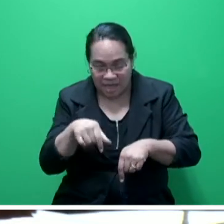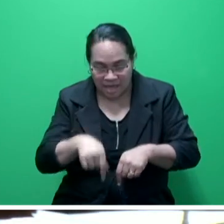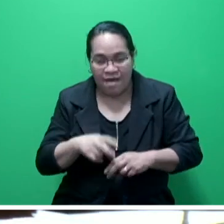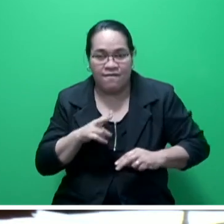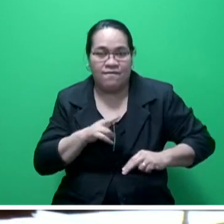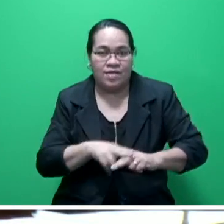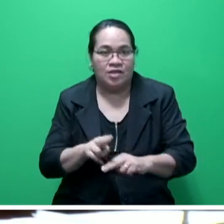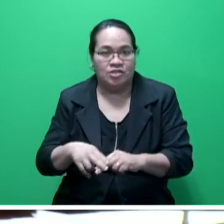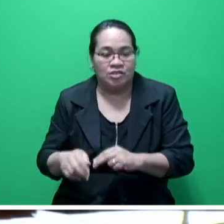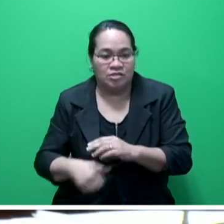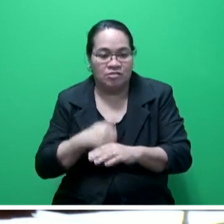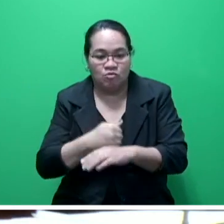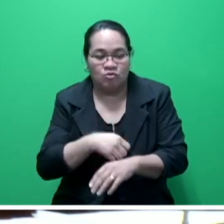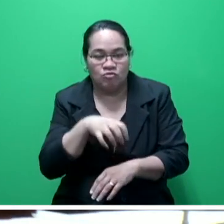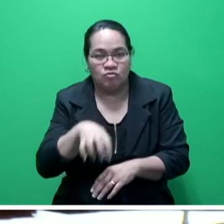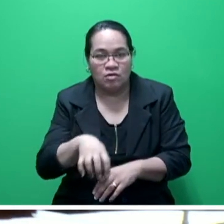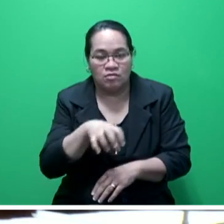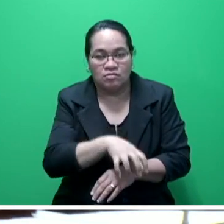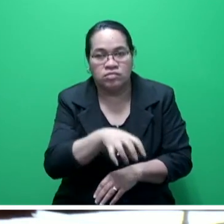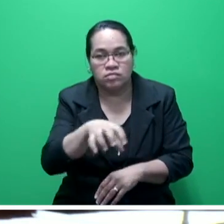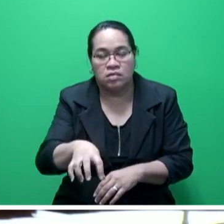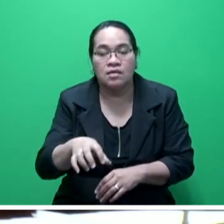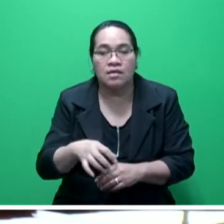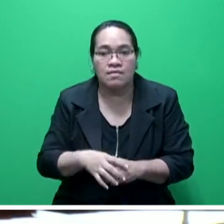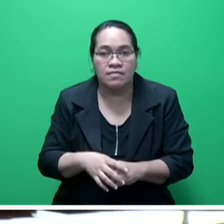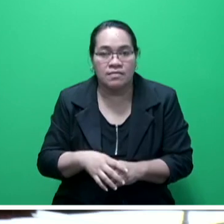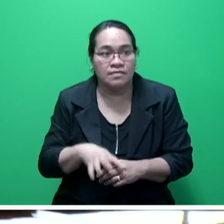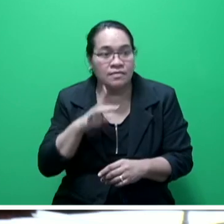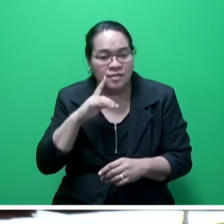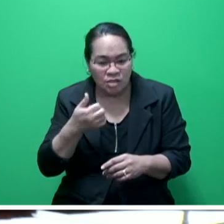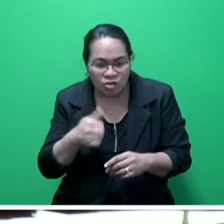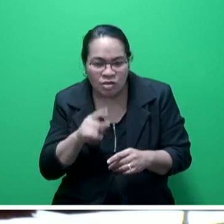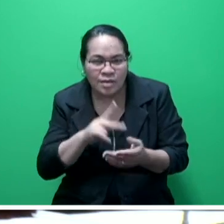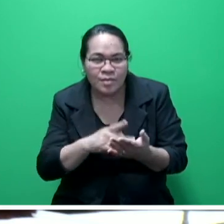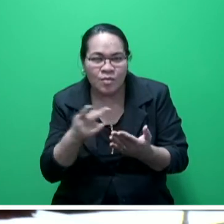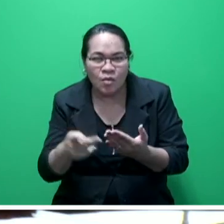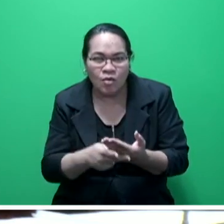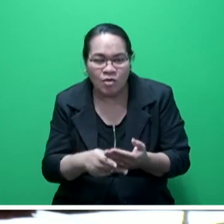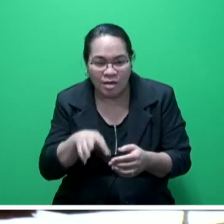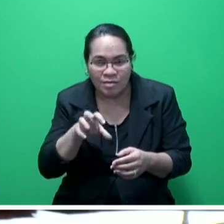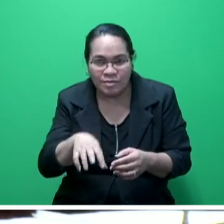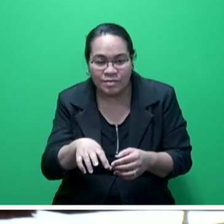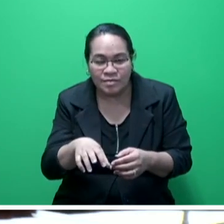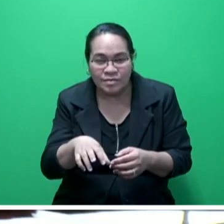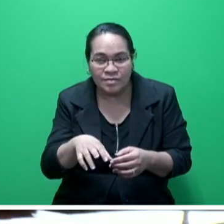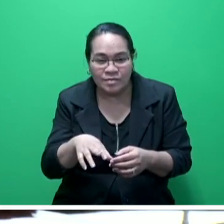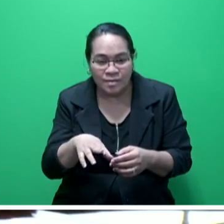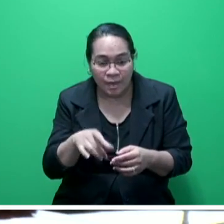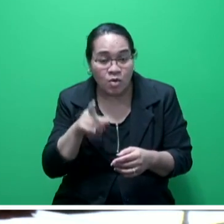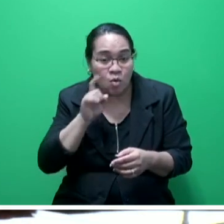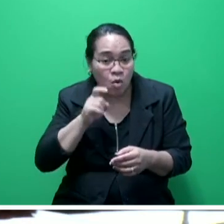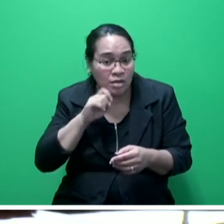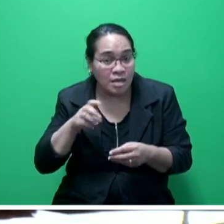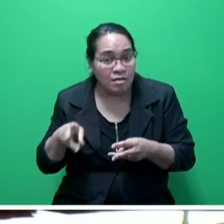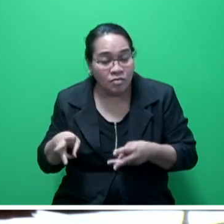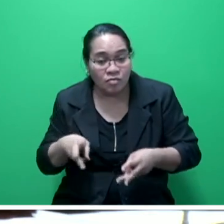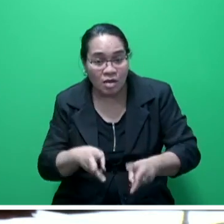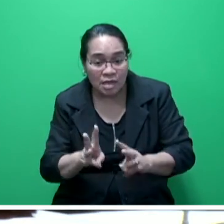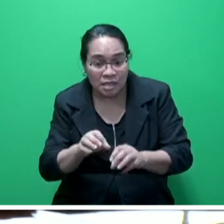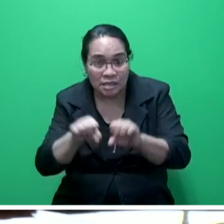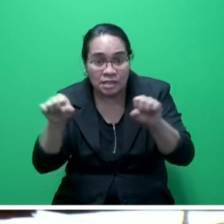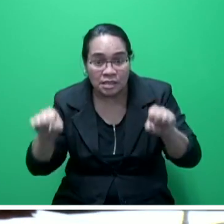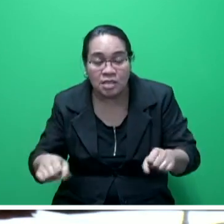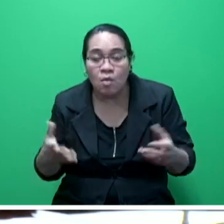Fiji using the Reach to Reef program, and Ministry of Waterways has established a